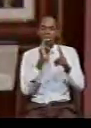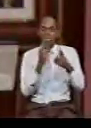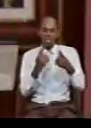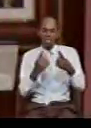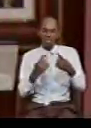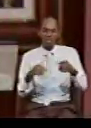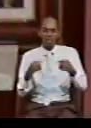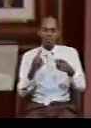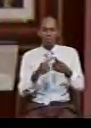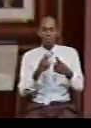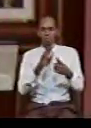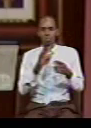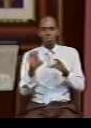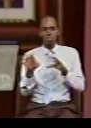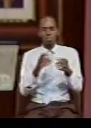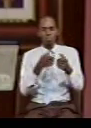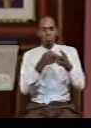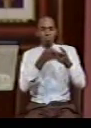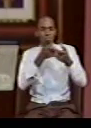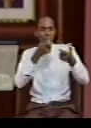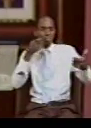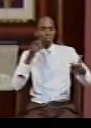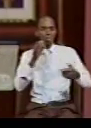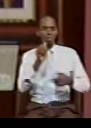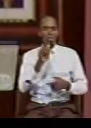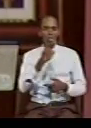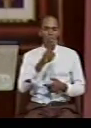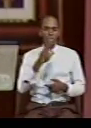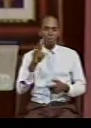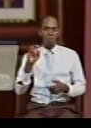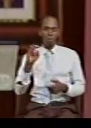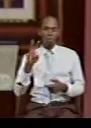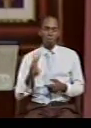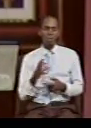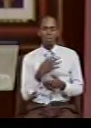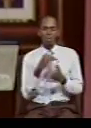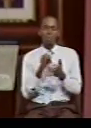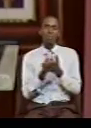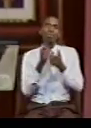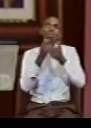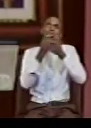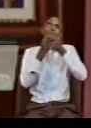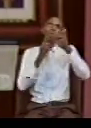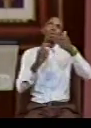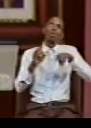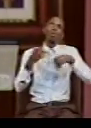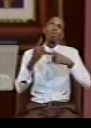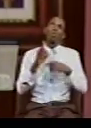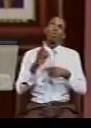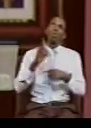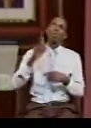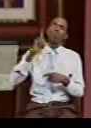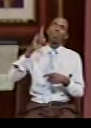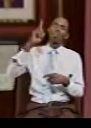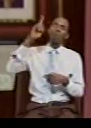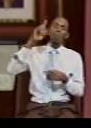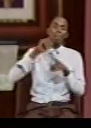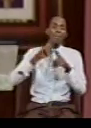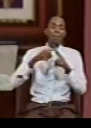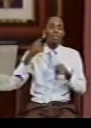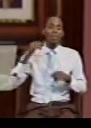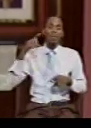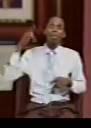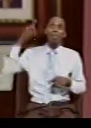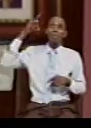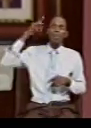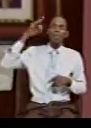to shoot an arrow, and that arrow goes up, But the aeroplane is higher, far